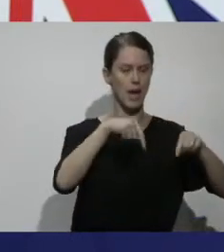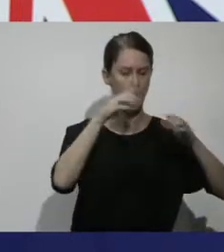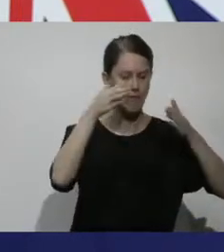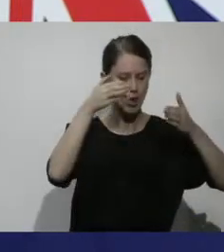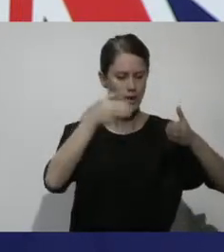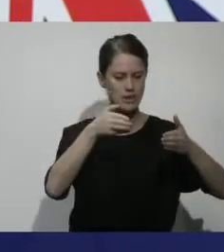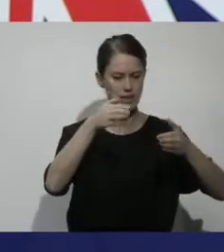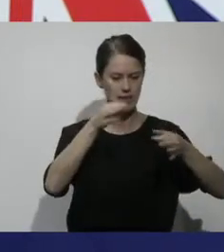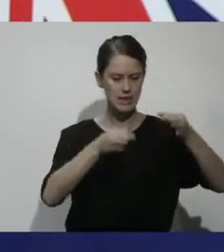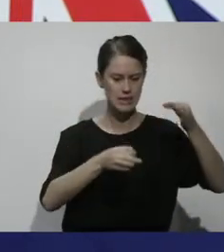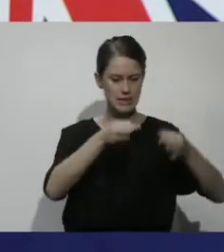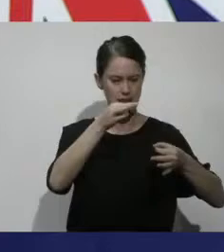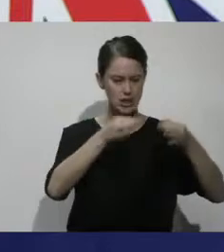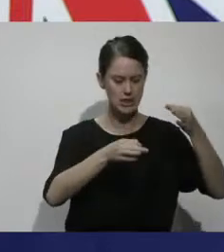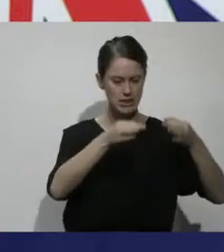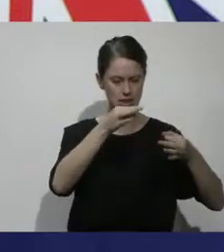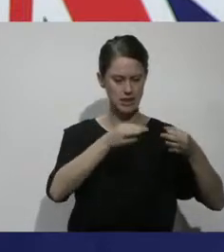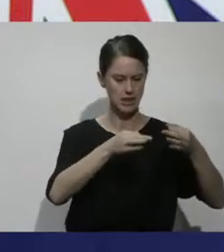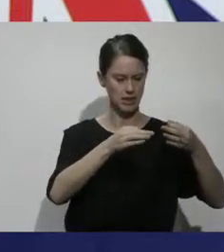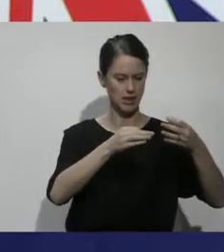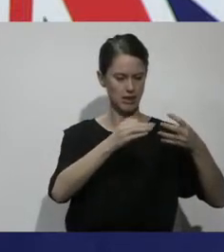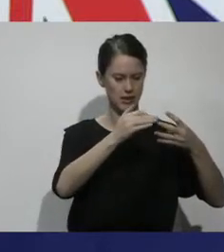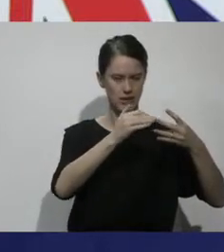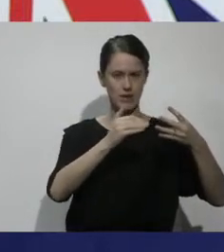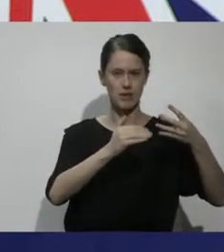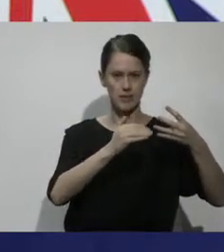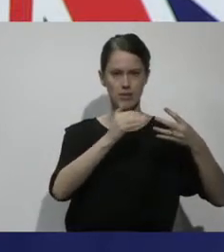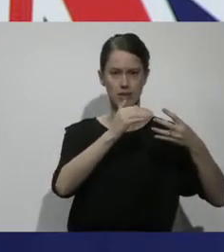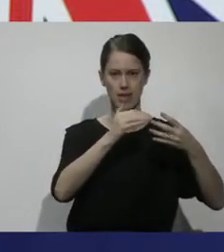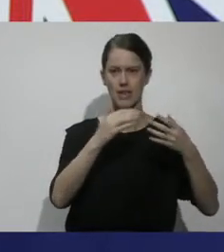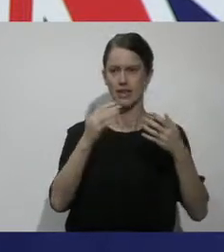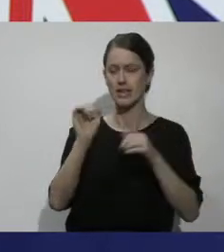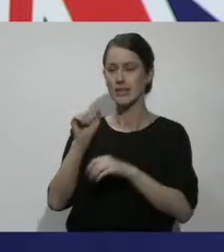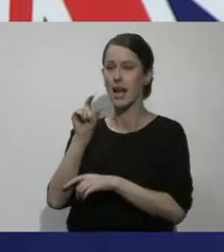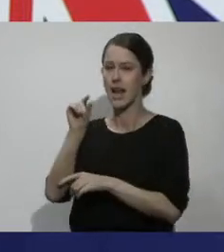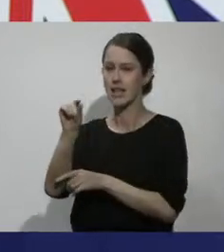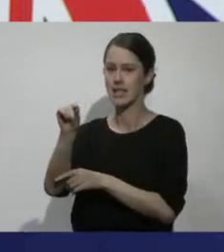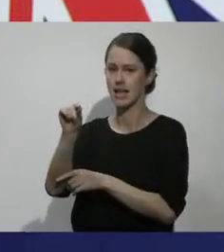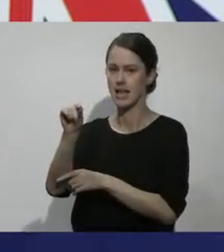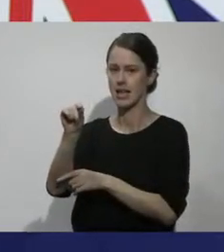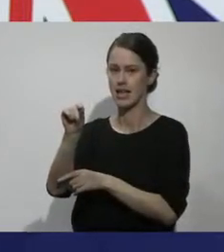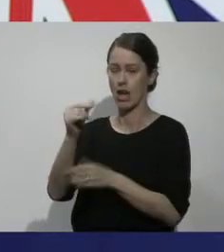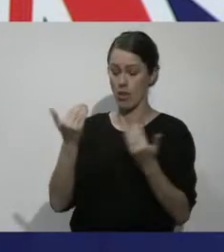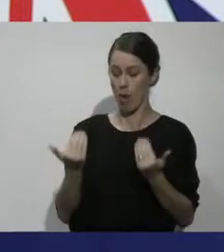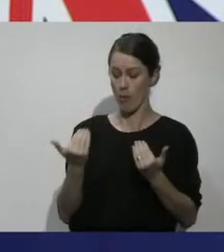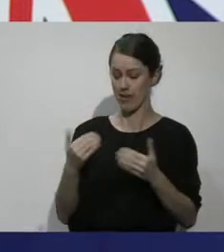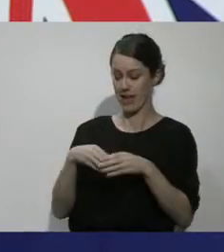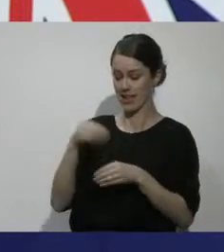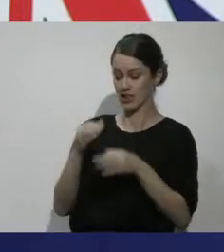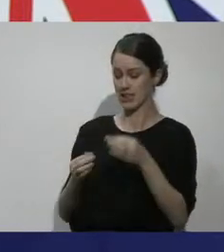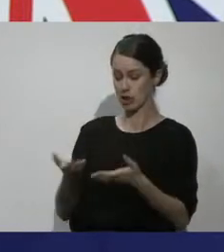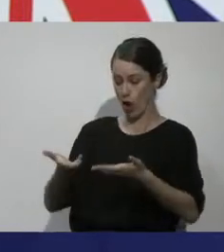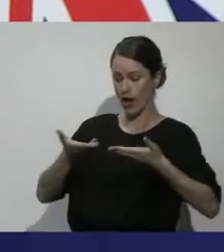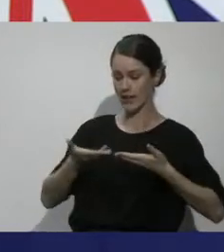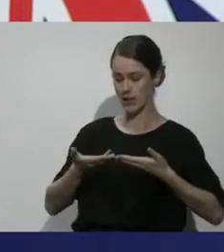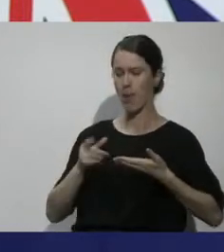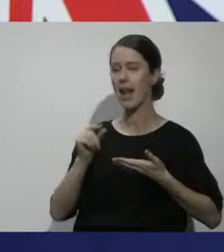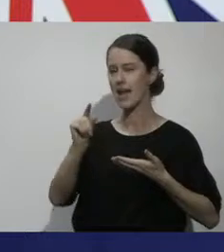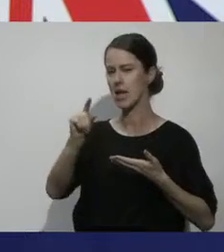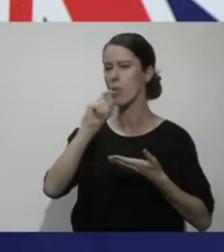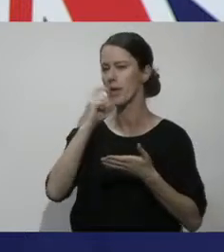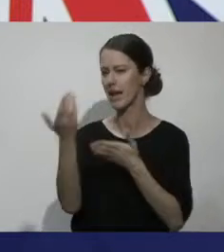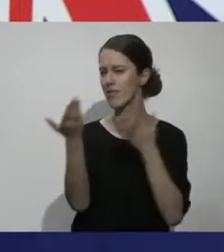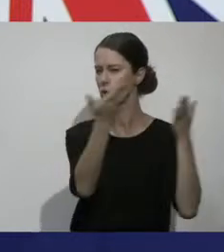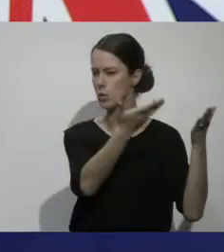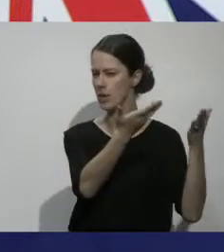over the election date at the moment falls. You're right to say that down the track it would fall to the Electoral Commission. At the moment, my focus was simply